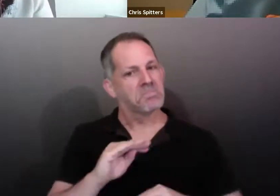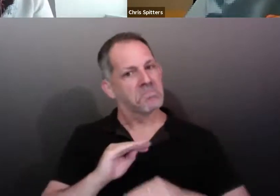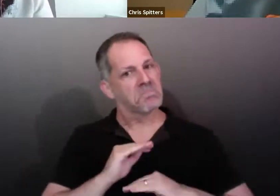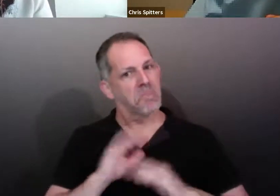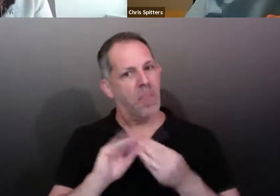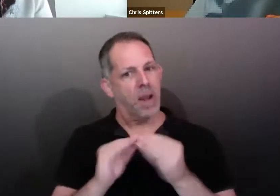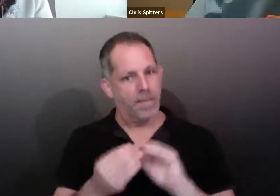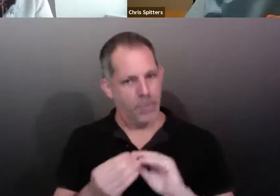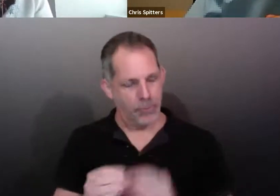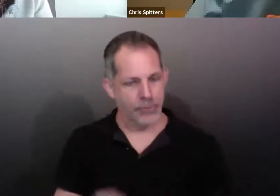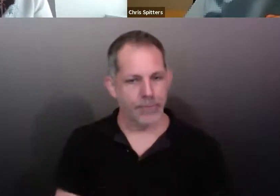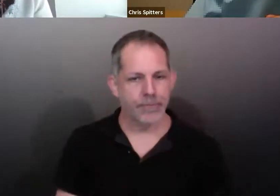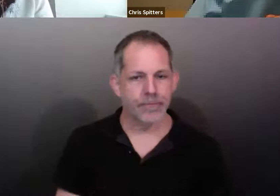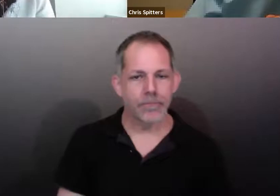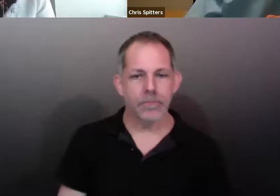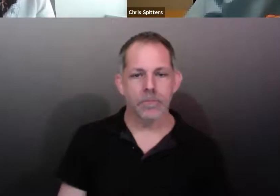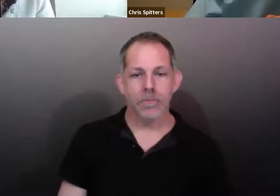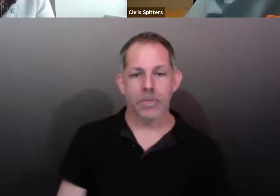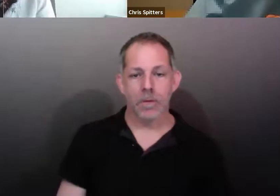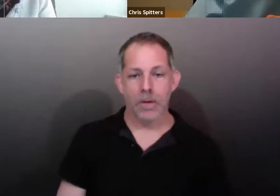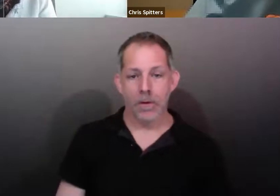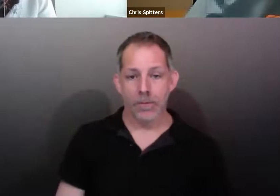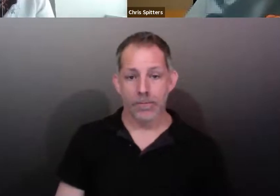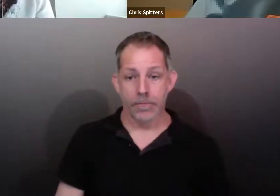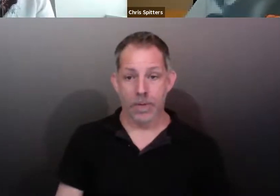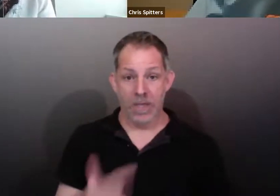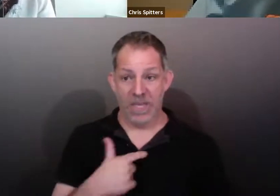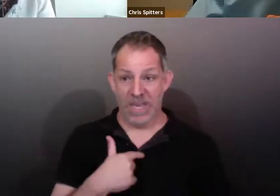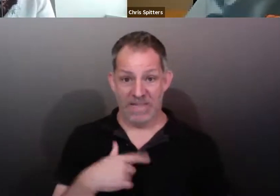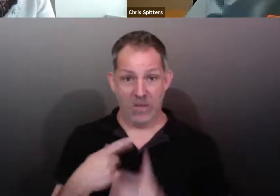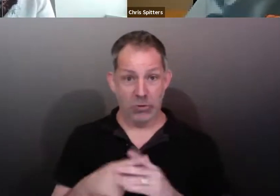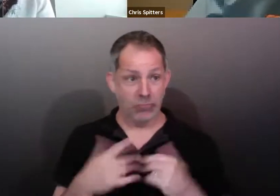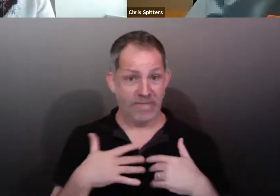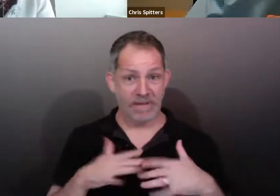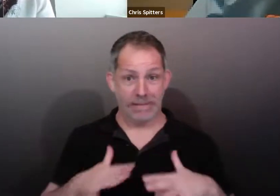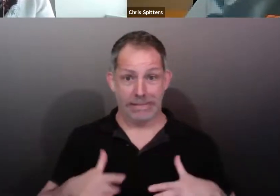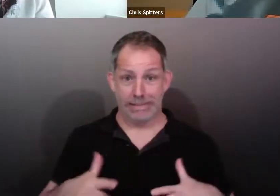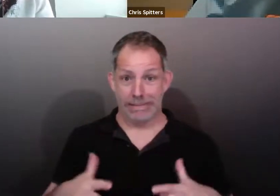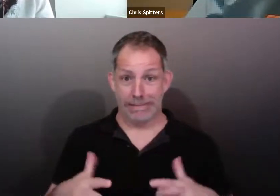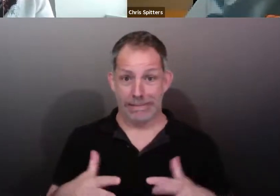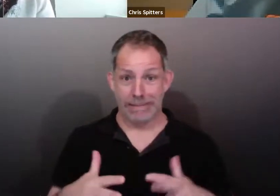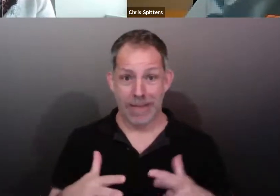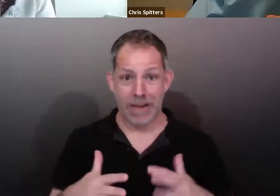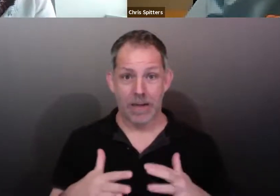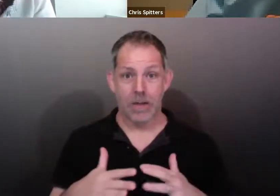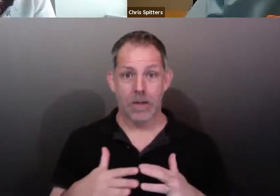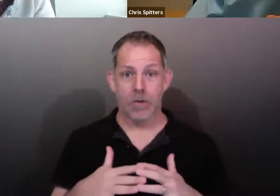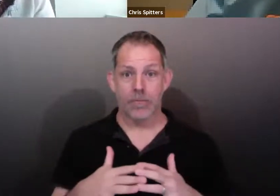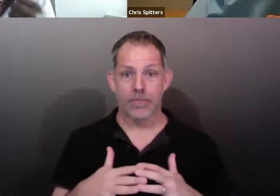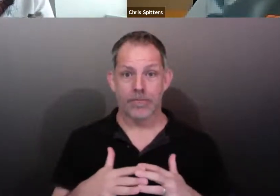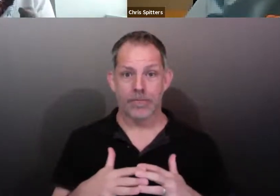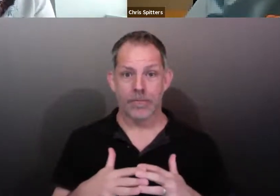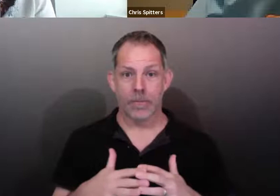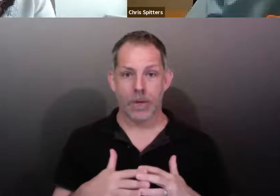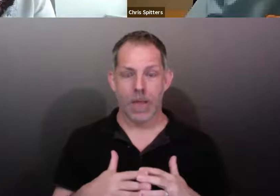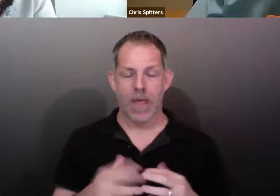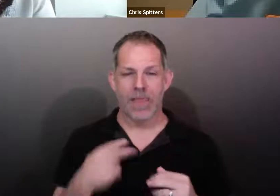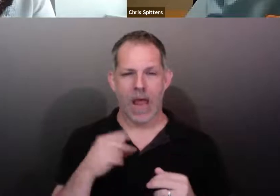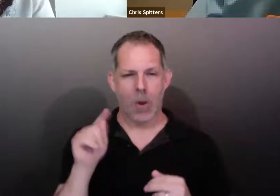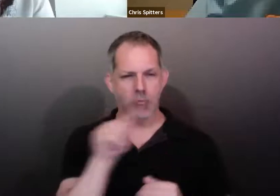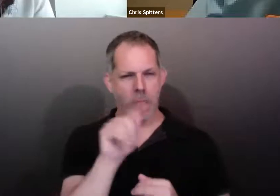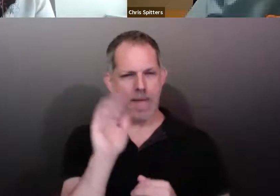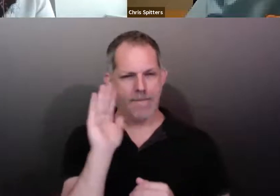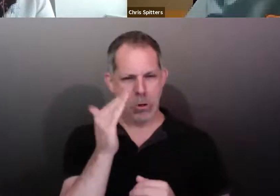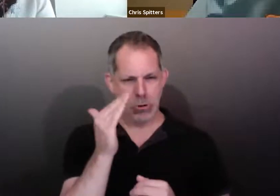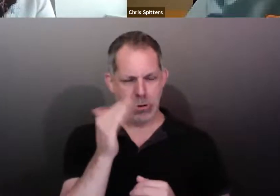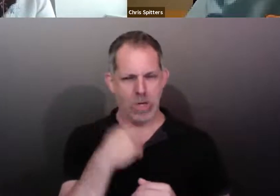times. And there were times where I would just look at myself in the mirror and be like, okay, we are going to get through this. And I'd give myself little pep